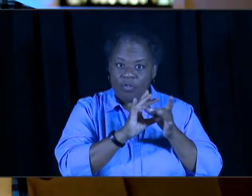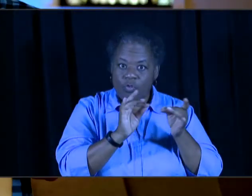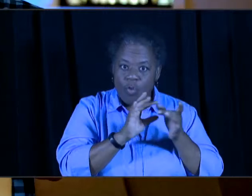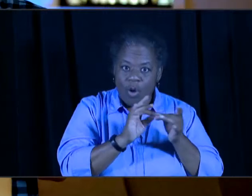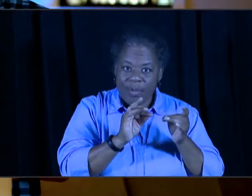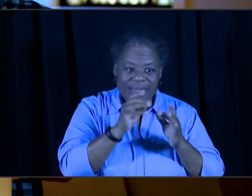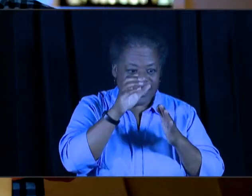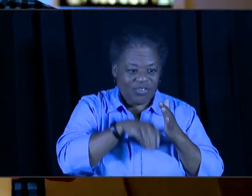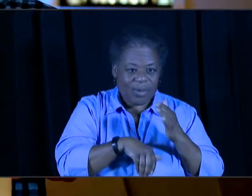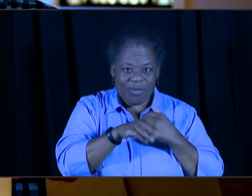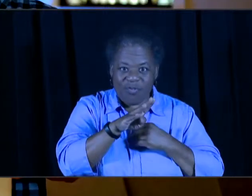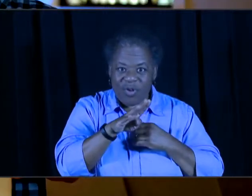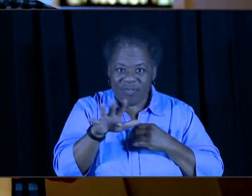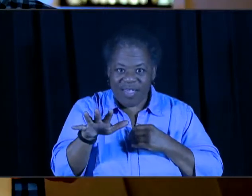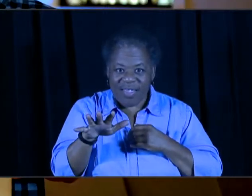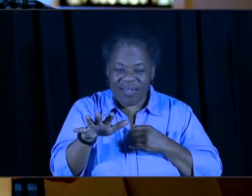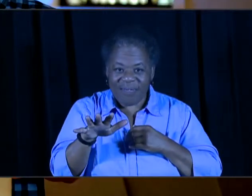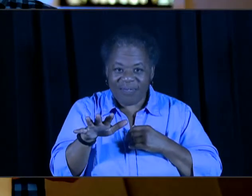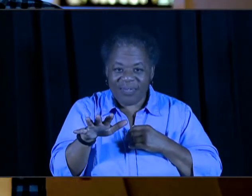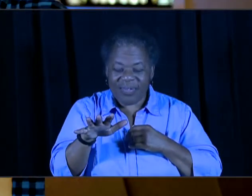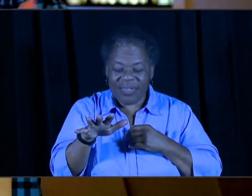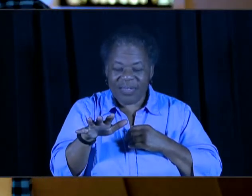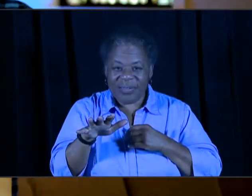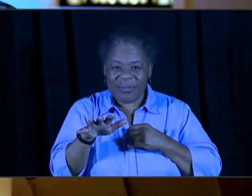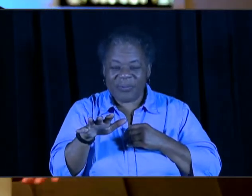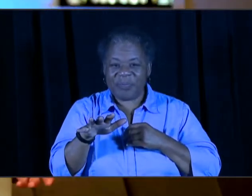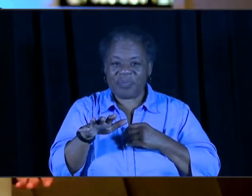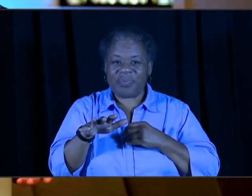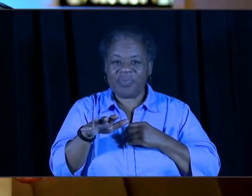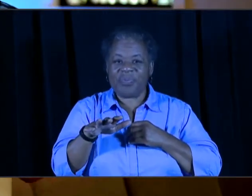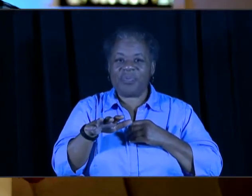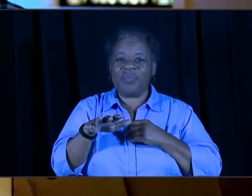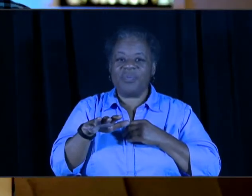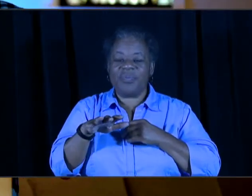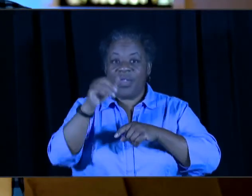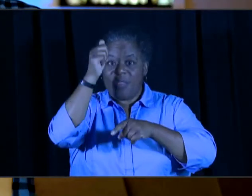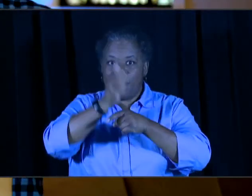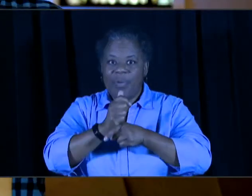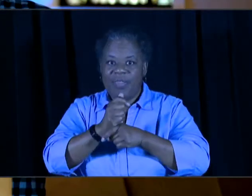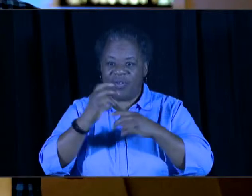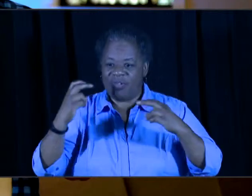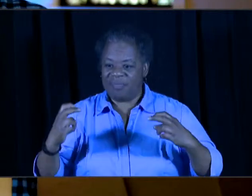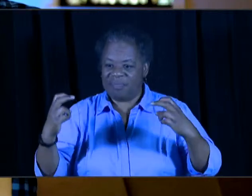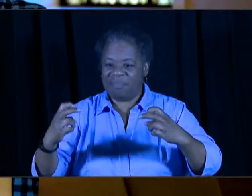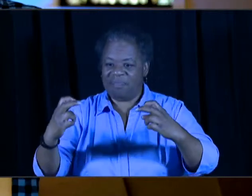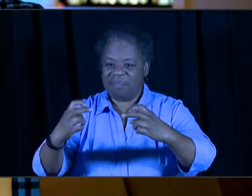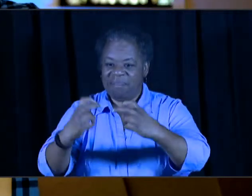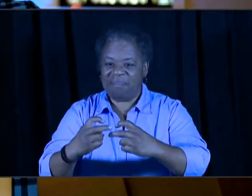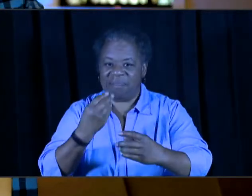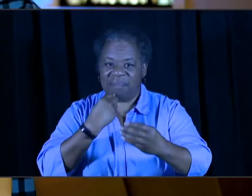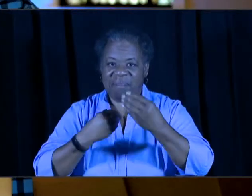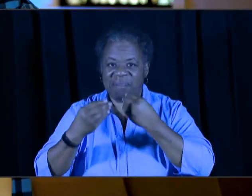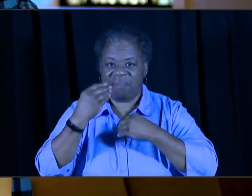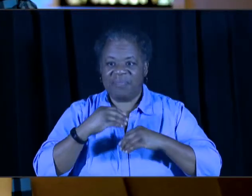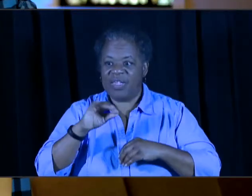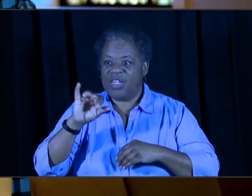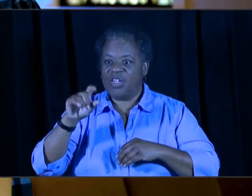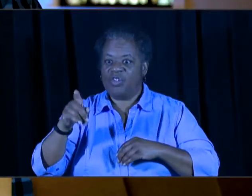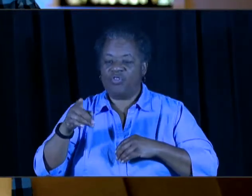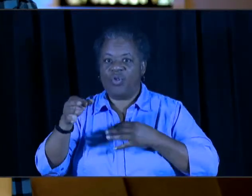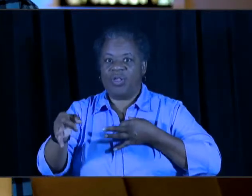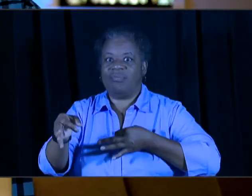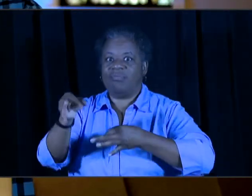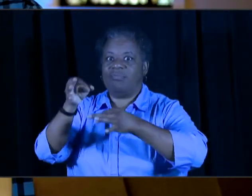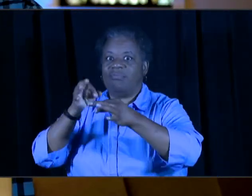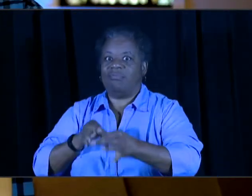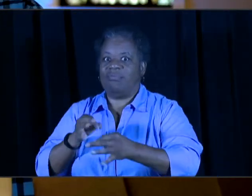in chapter 45. As they're seated at dinner, after hearing Judah offer himself up to